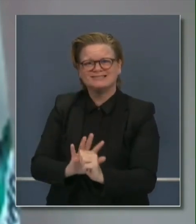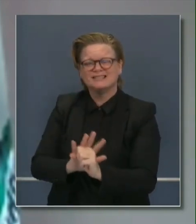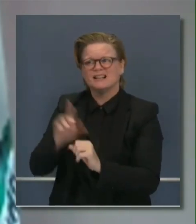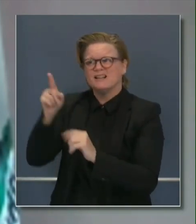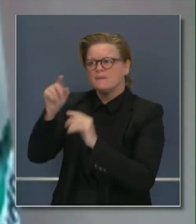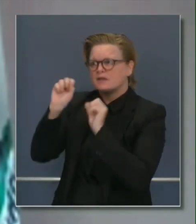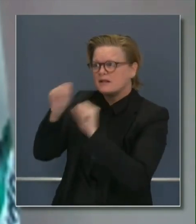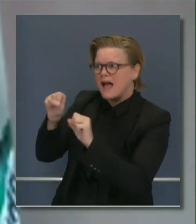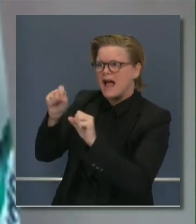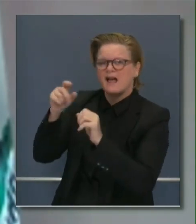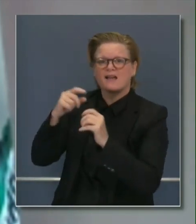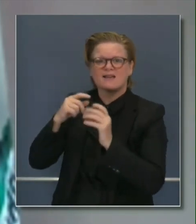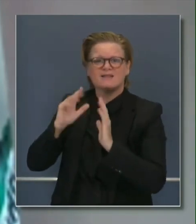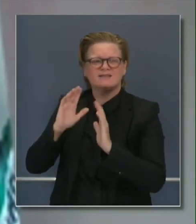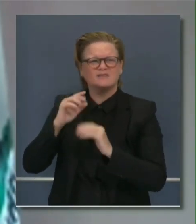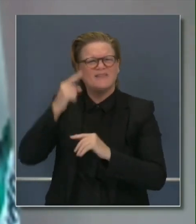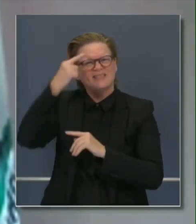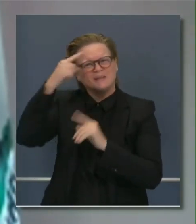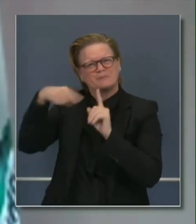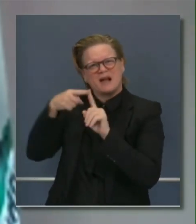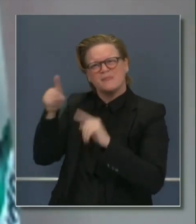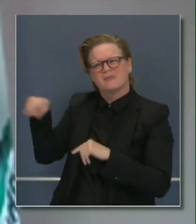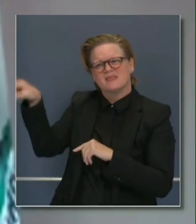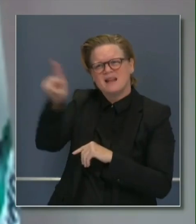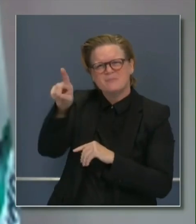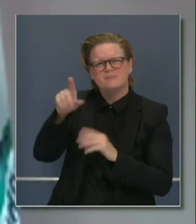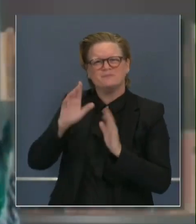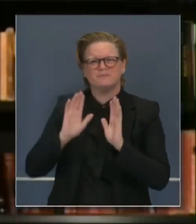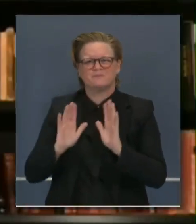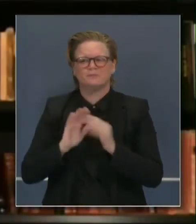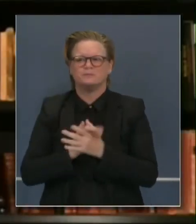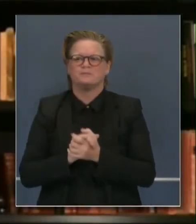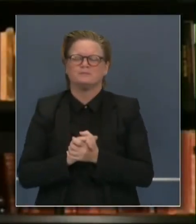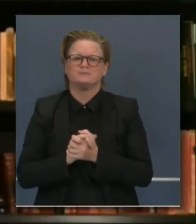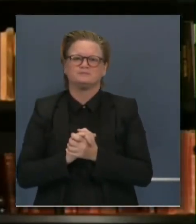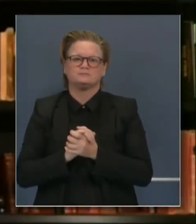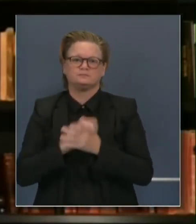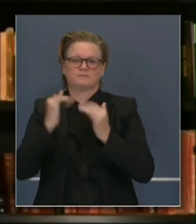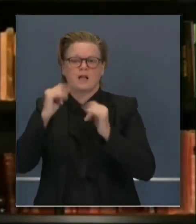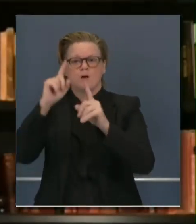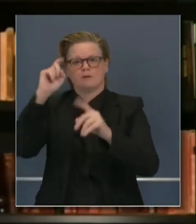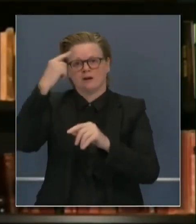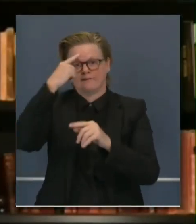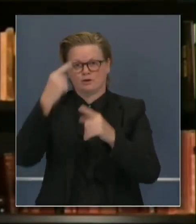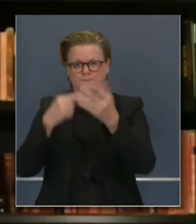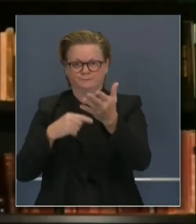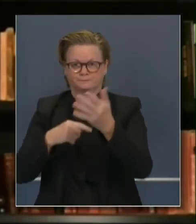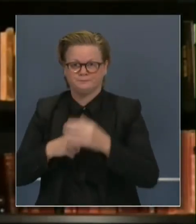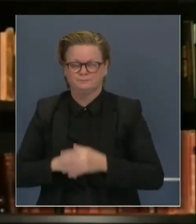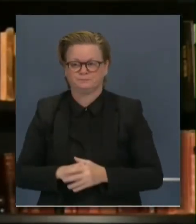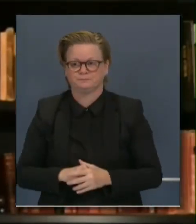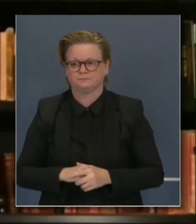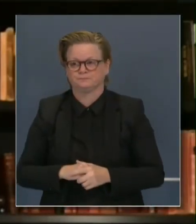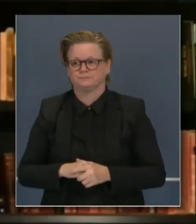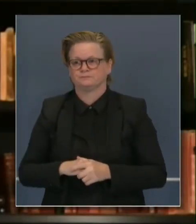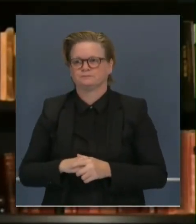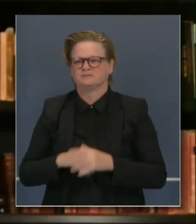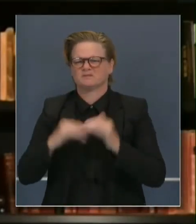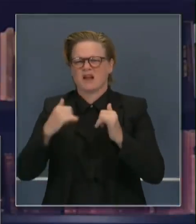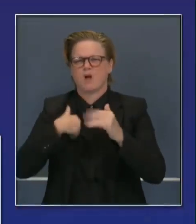statewide. And Dr. Galley, I'm putting up a slide here that I presented a moment ago just to reinforce this. All